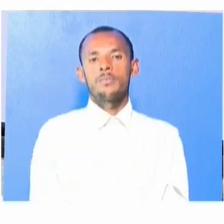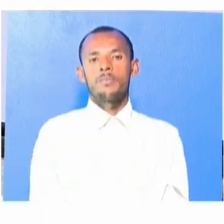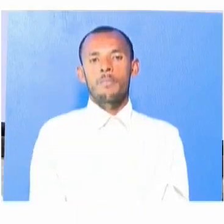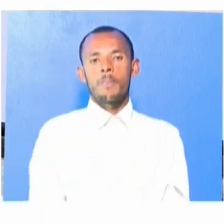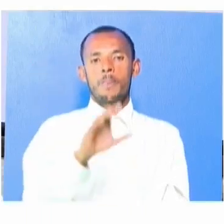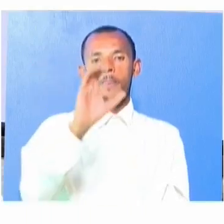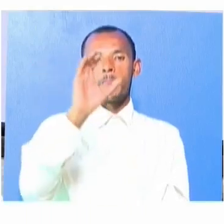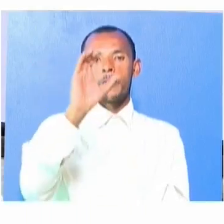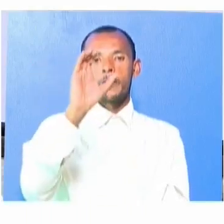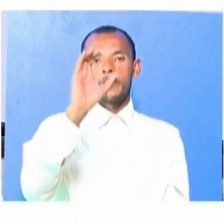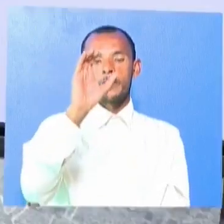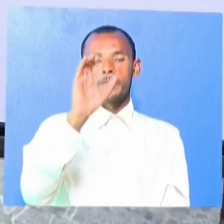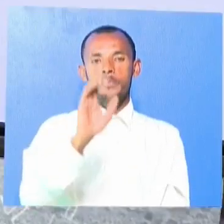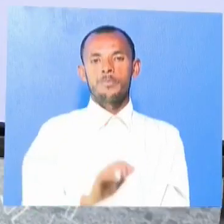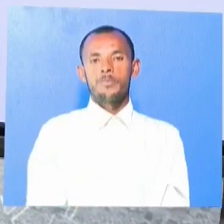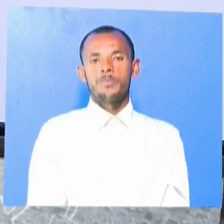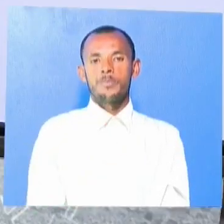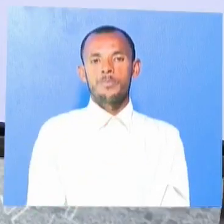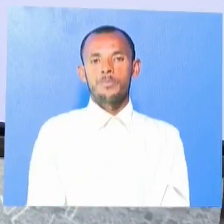And C,